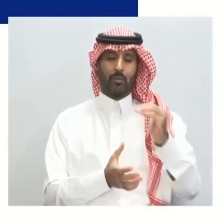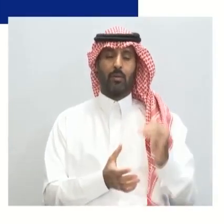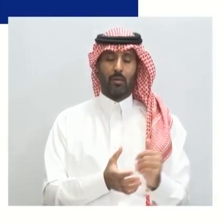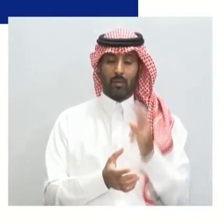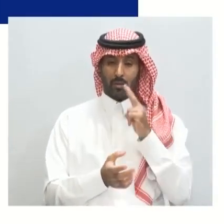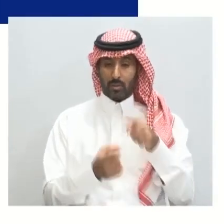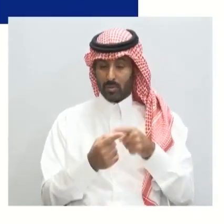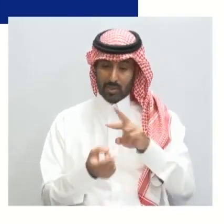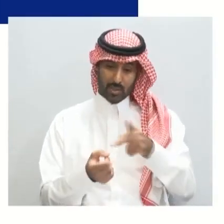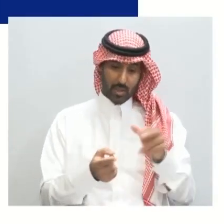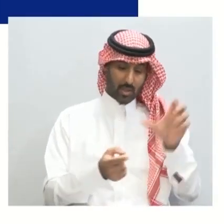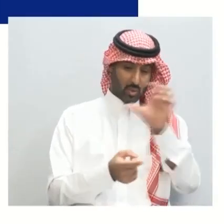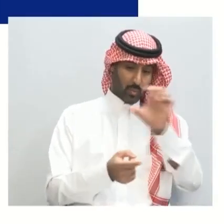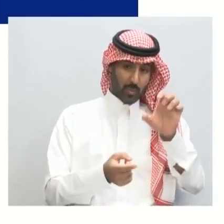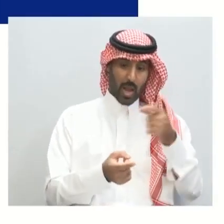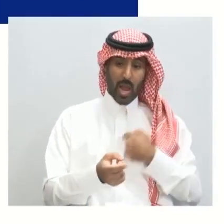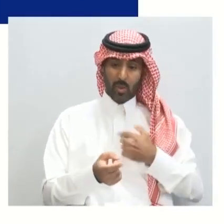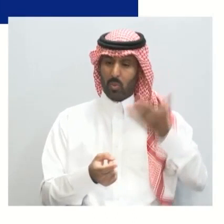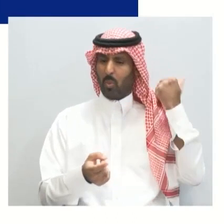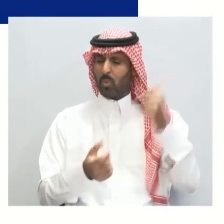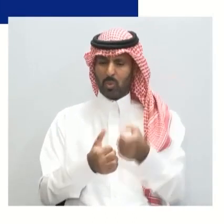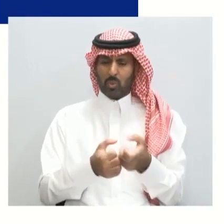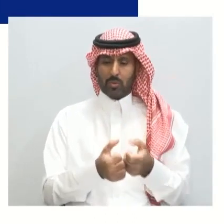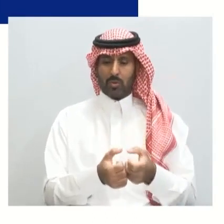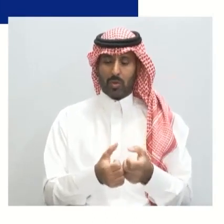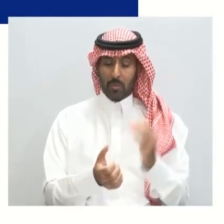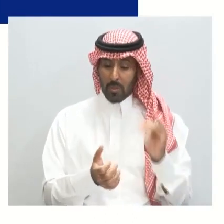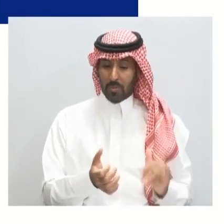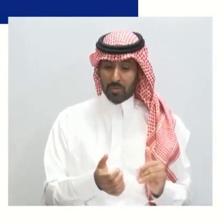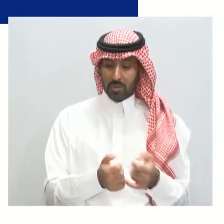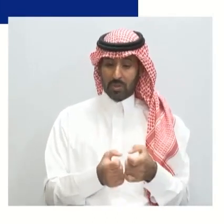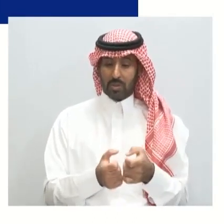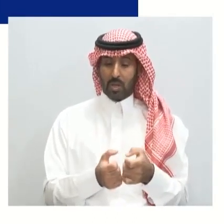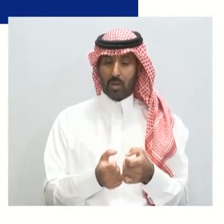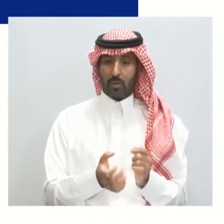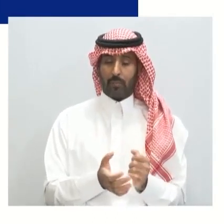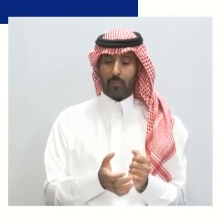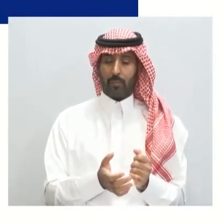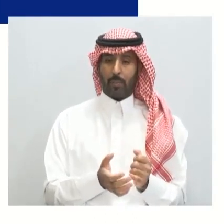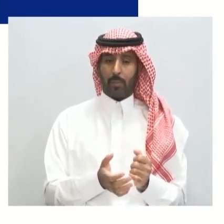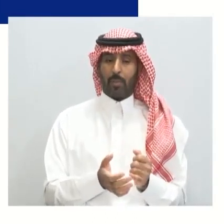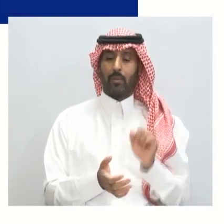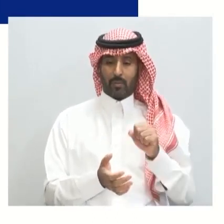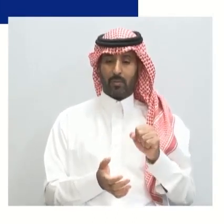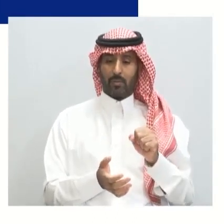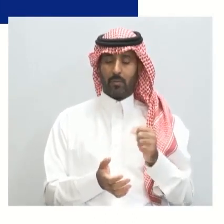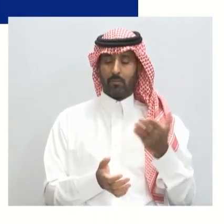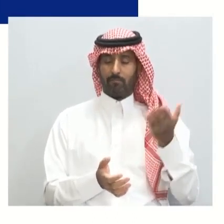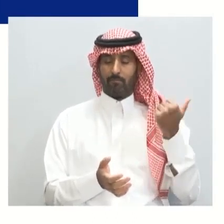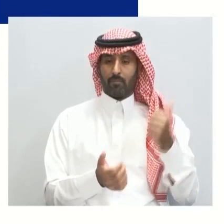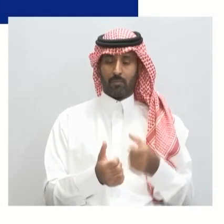Now let's just change here in the sentences. I used to play video games. Now we can say here that, yes, we have your play.